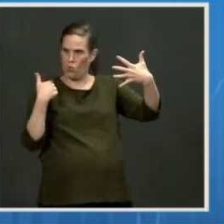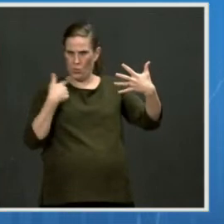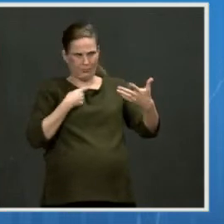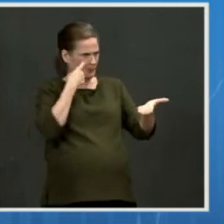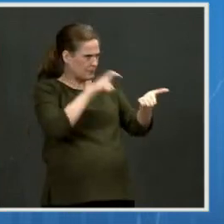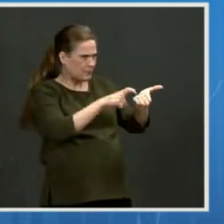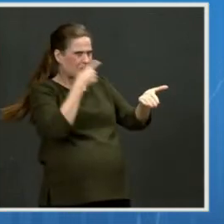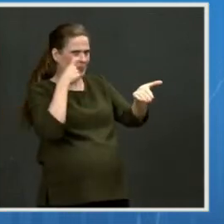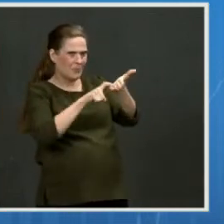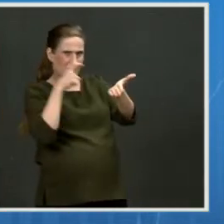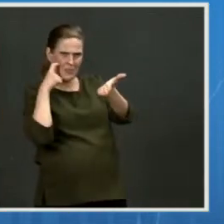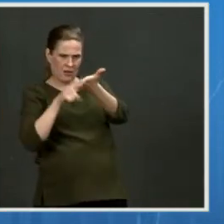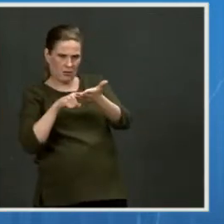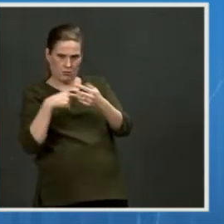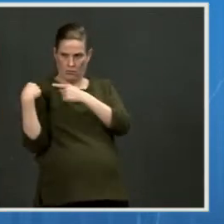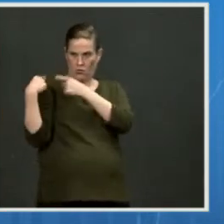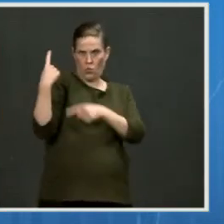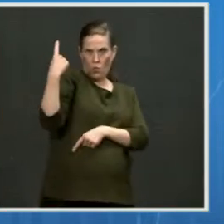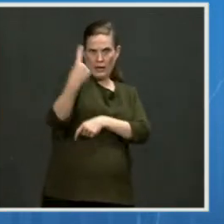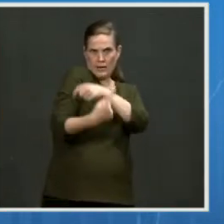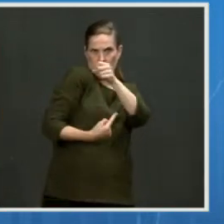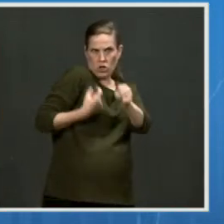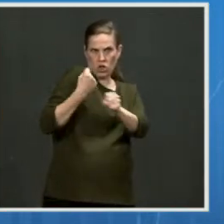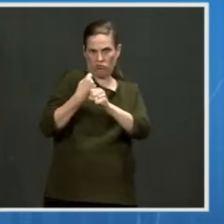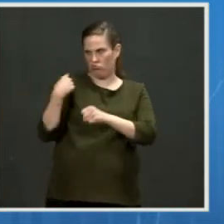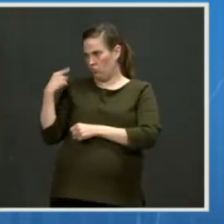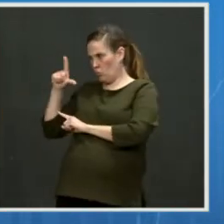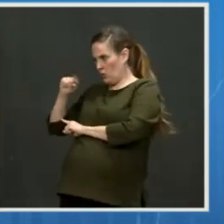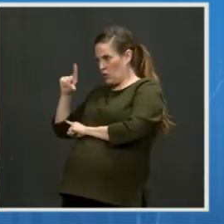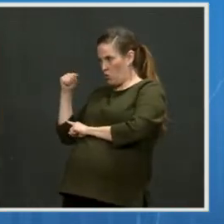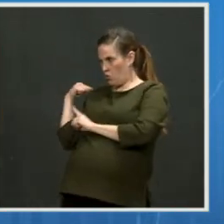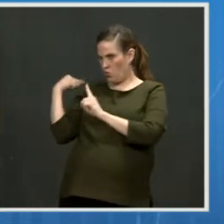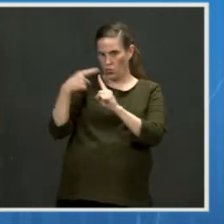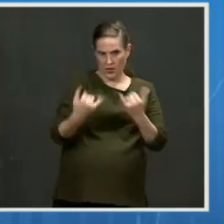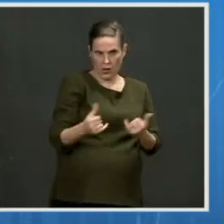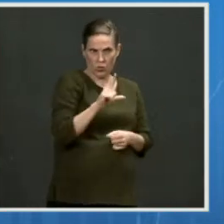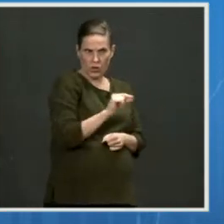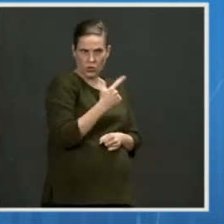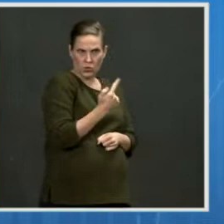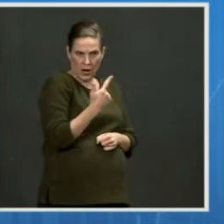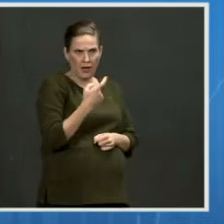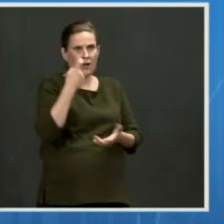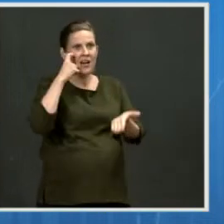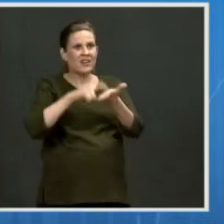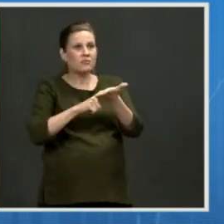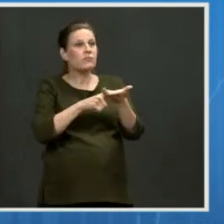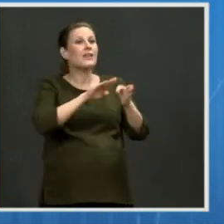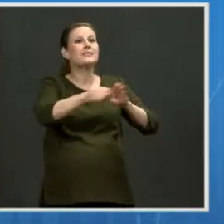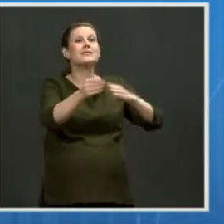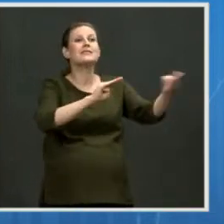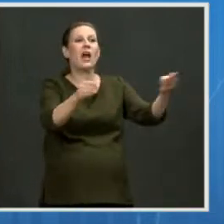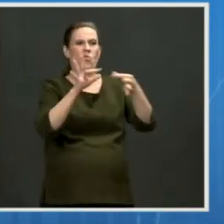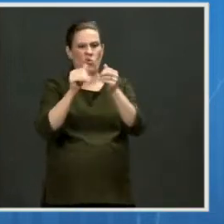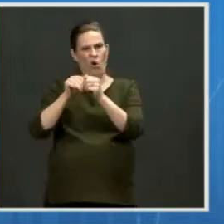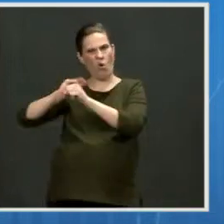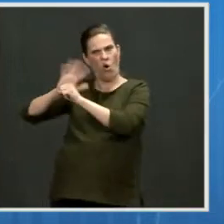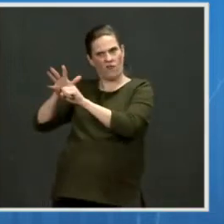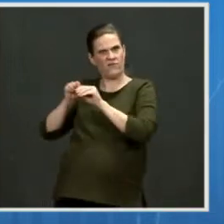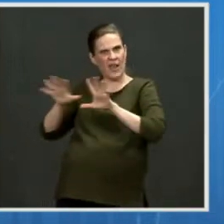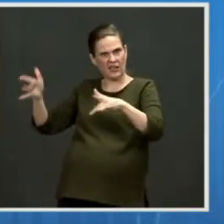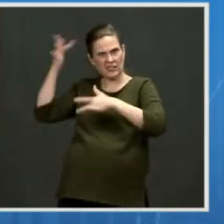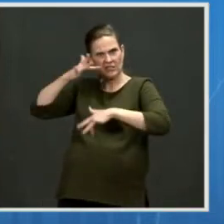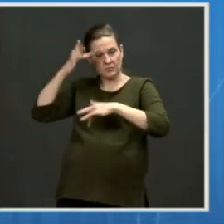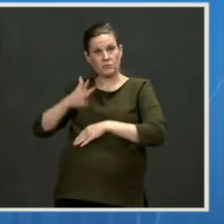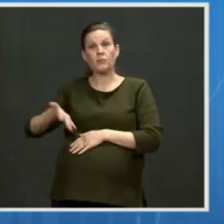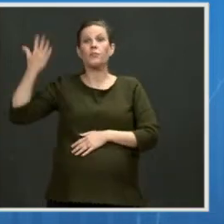2020, with a focus on deaths associated with COVID-19. In 2020, about 3.3 million